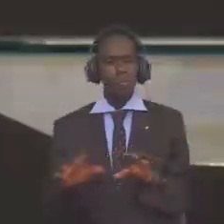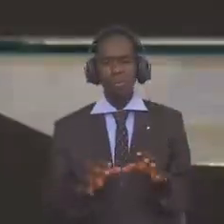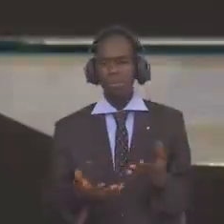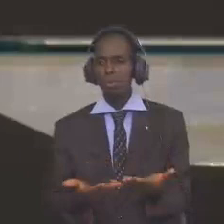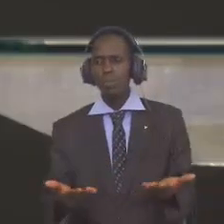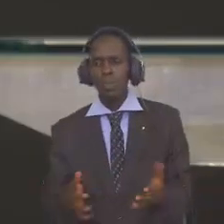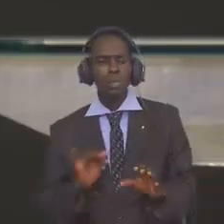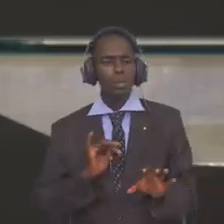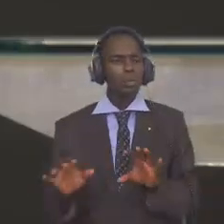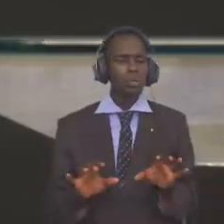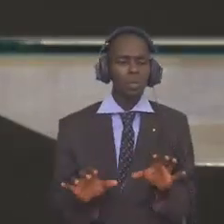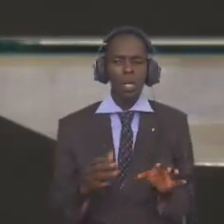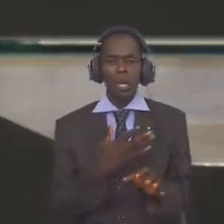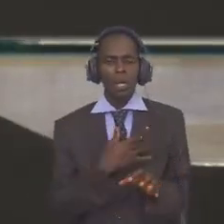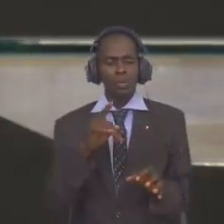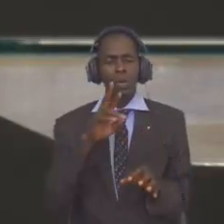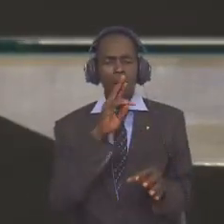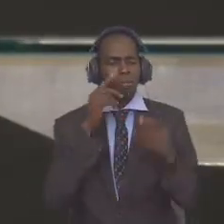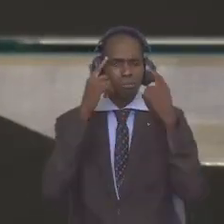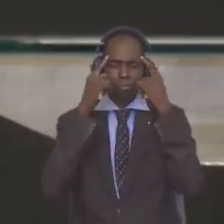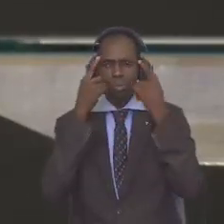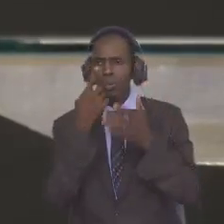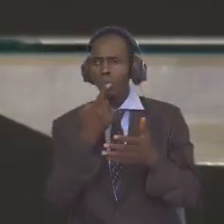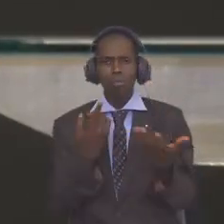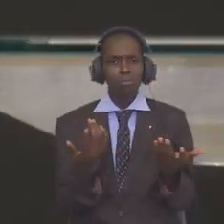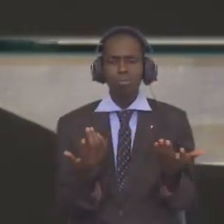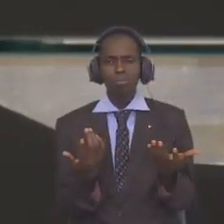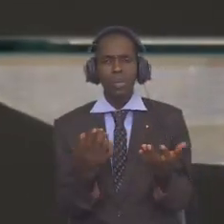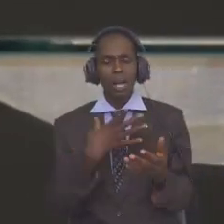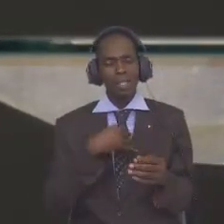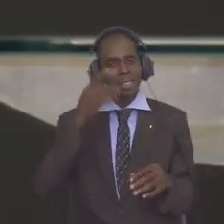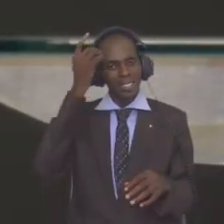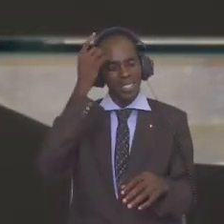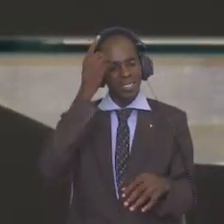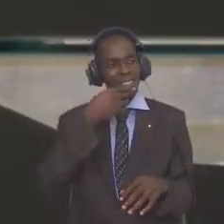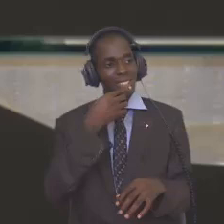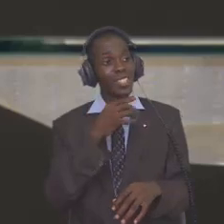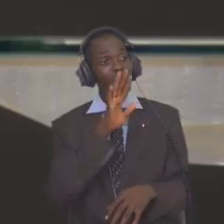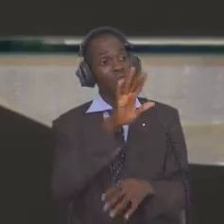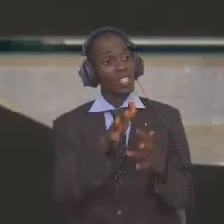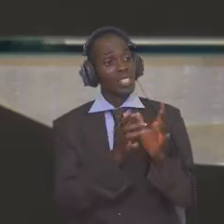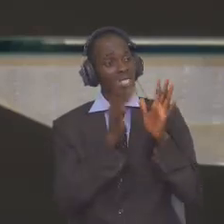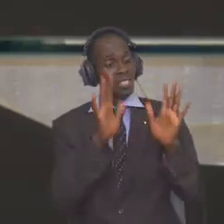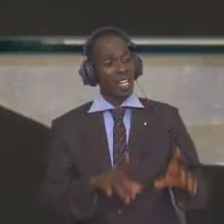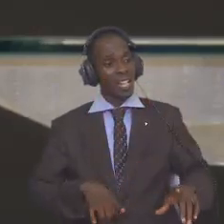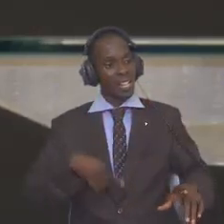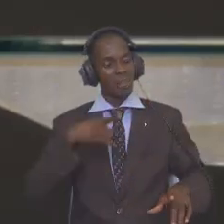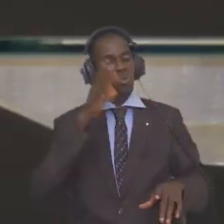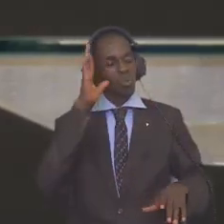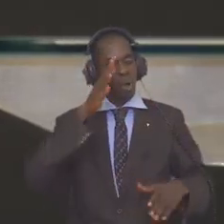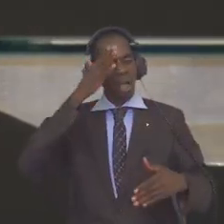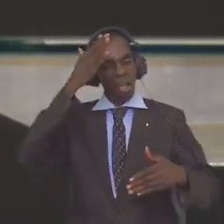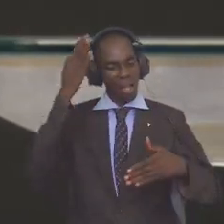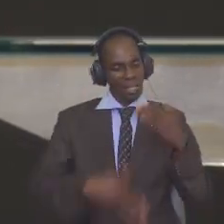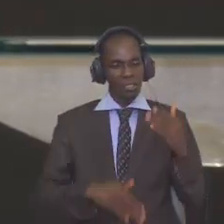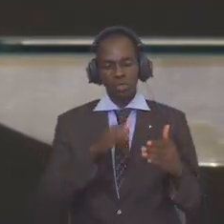way, and it's like, you know, the devil is saying you will finish that Christian life midway, you will not go